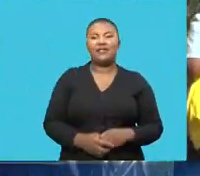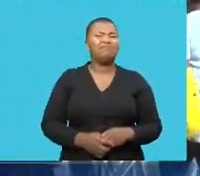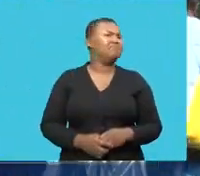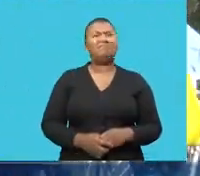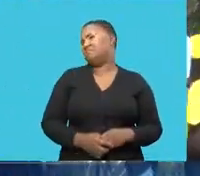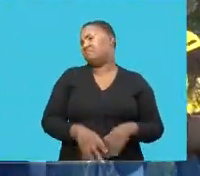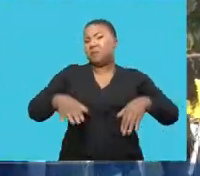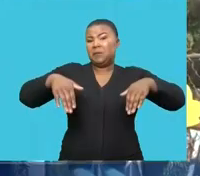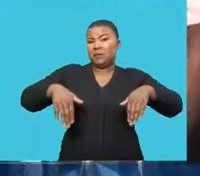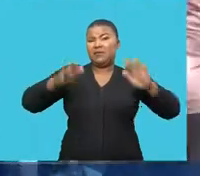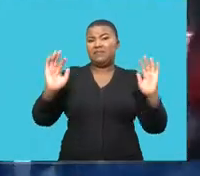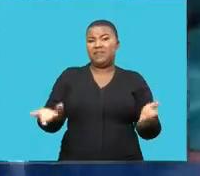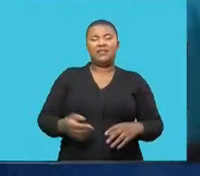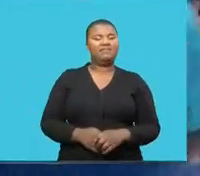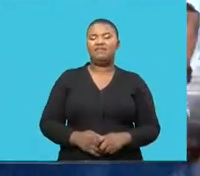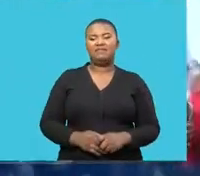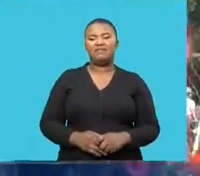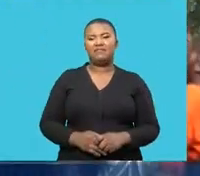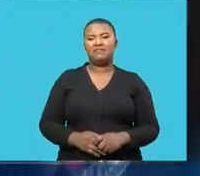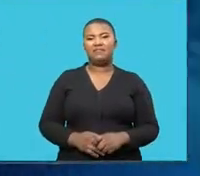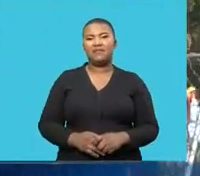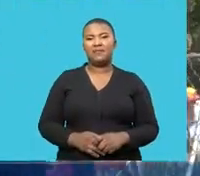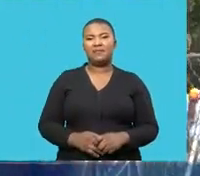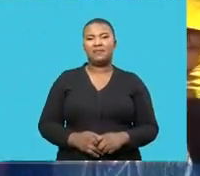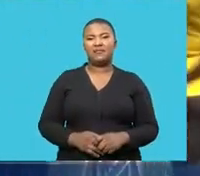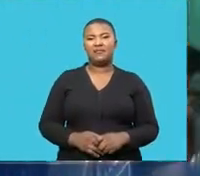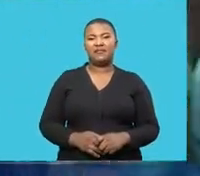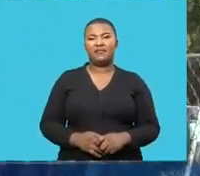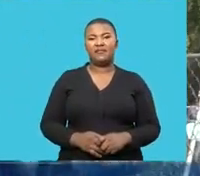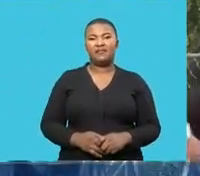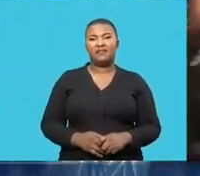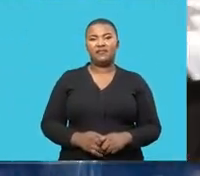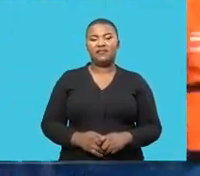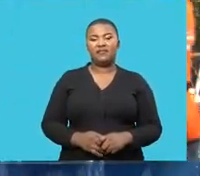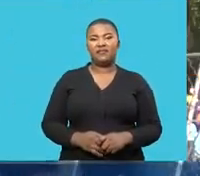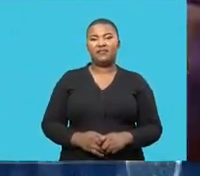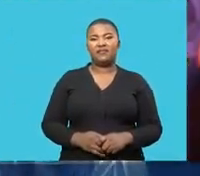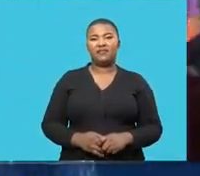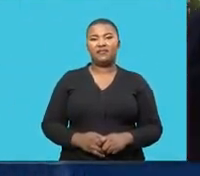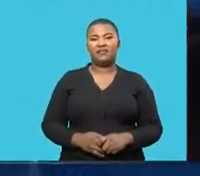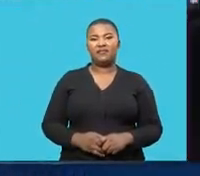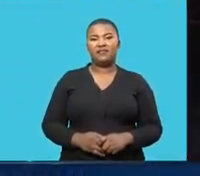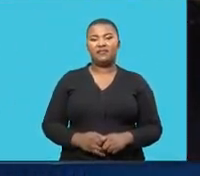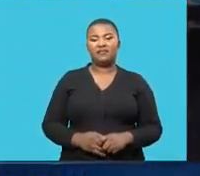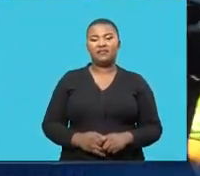simply the work itself. For Soweto TV Sports News, I am Katlego Mosielele.